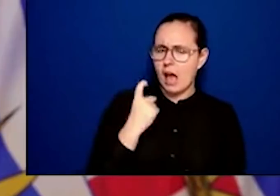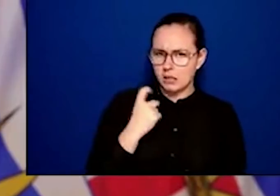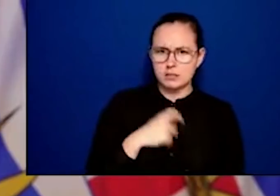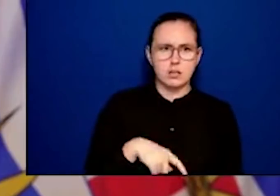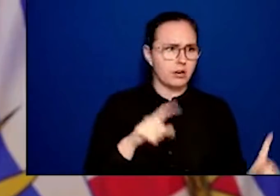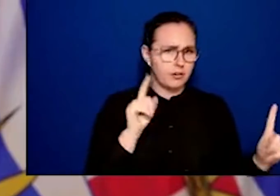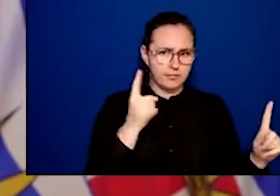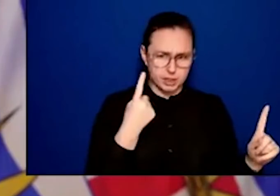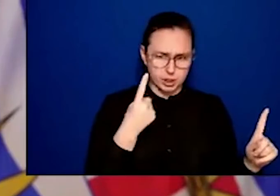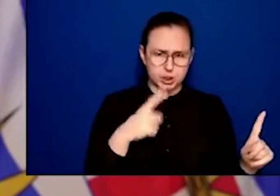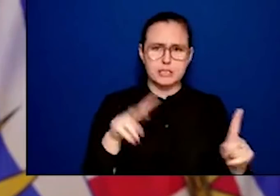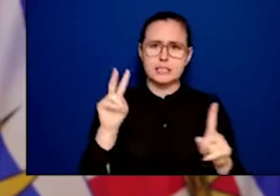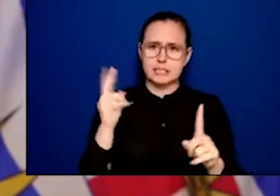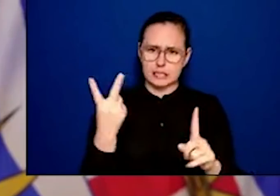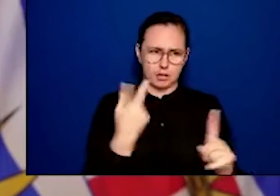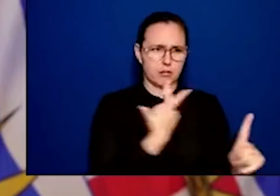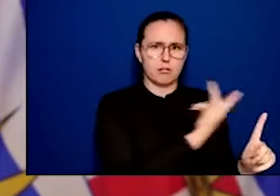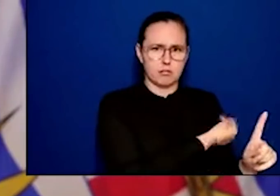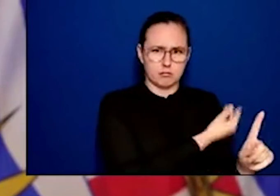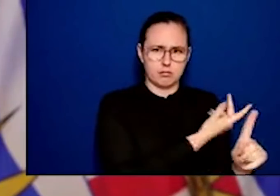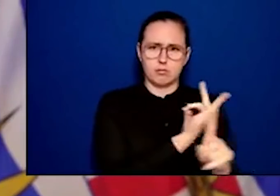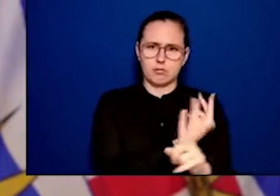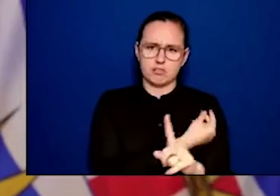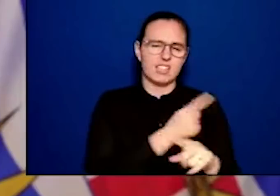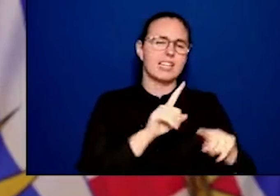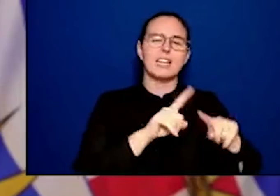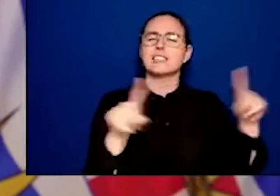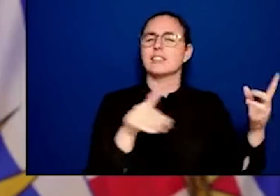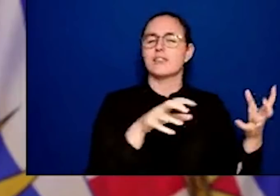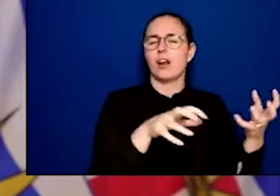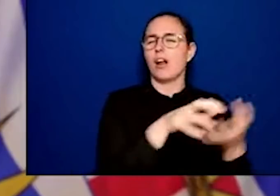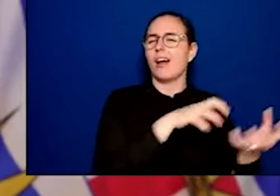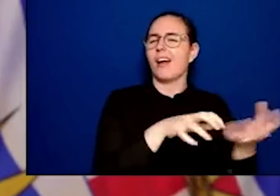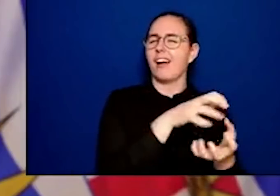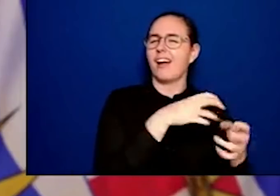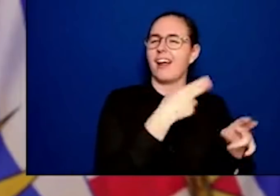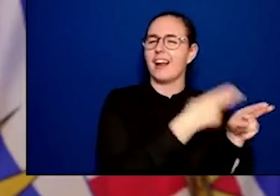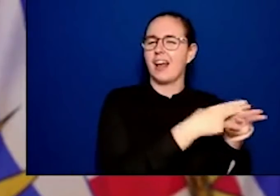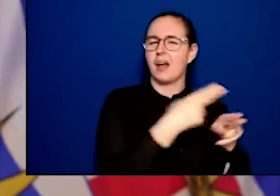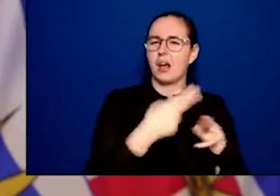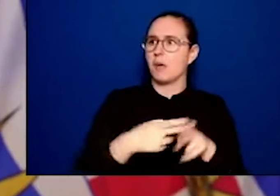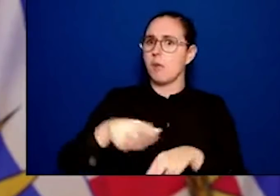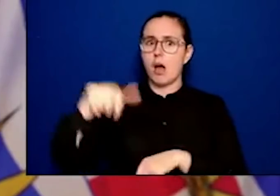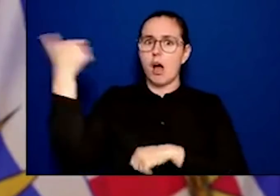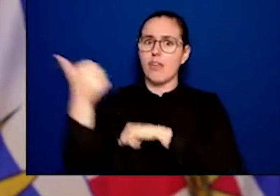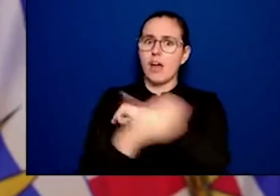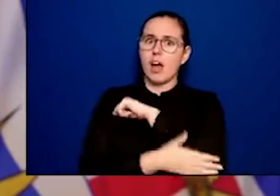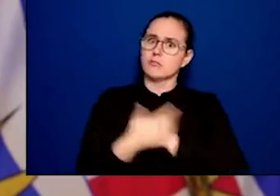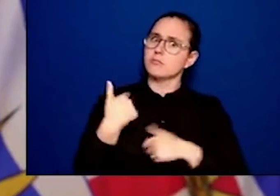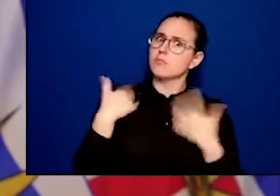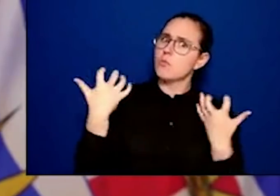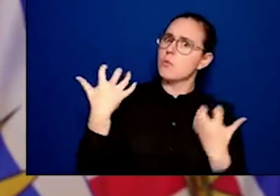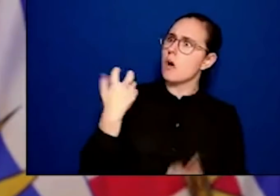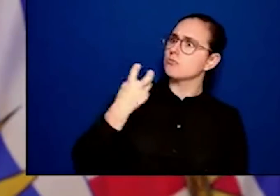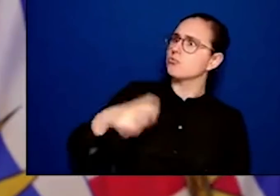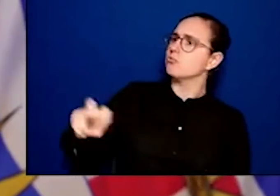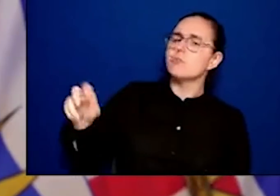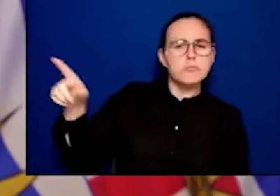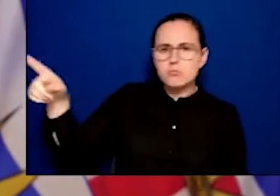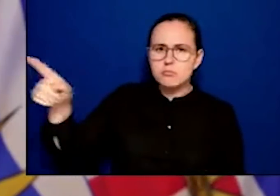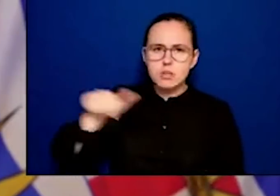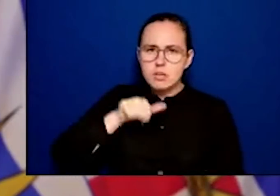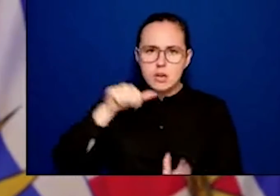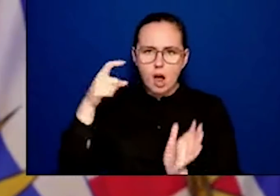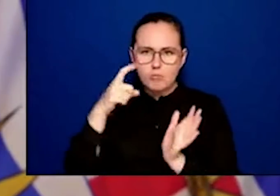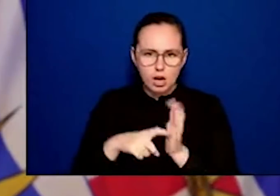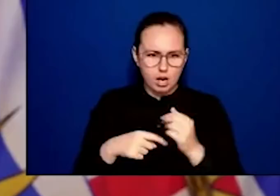combination of their vaccines are not recognized in some countries around the world. All of Canada's vaccines are highly effective in